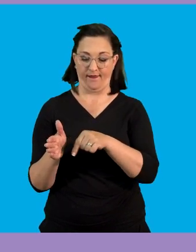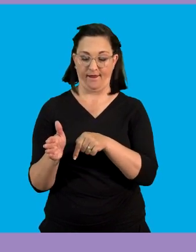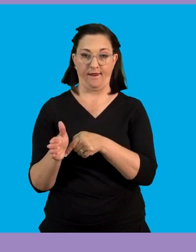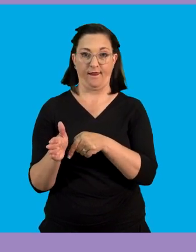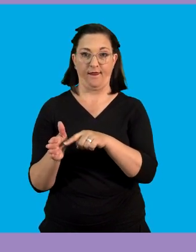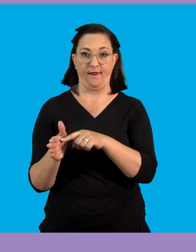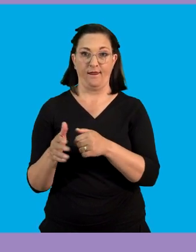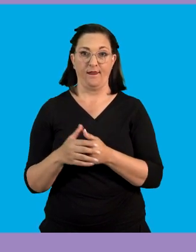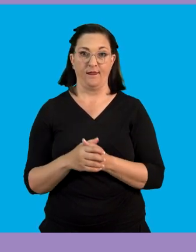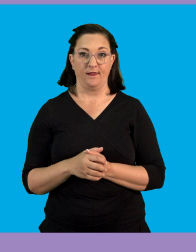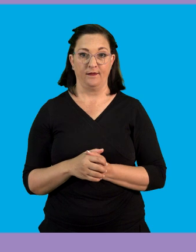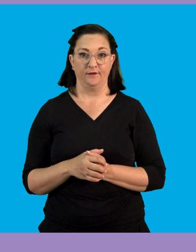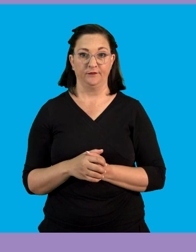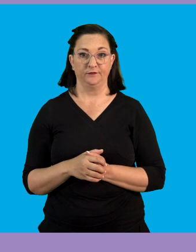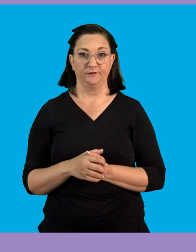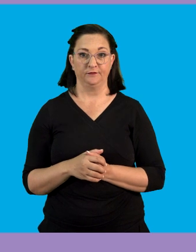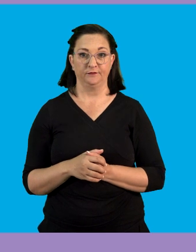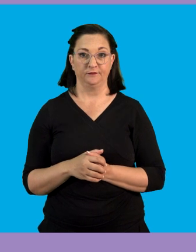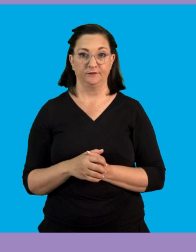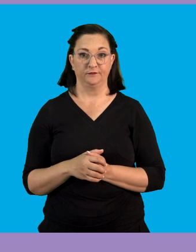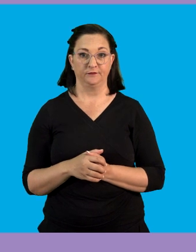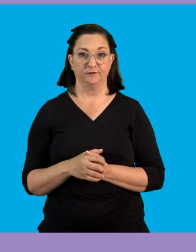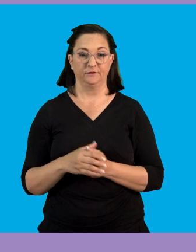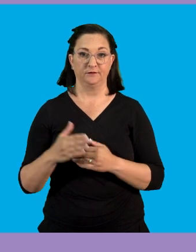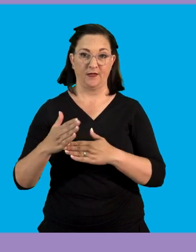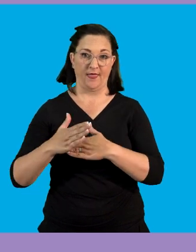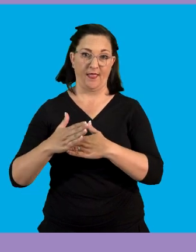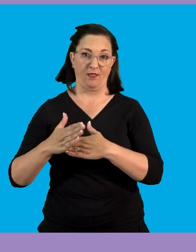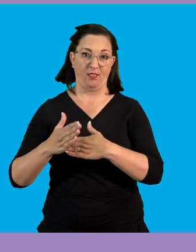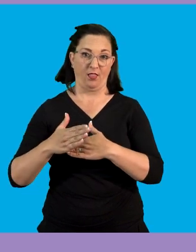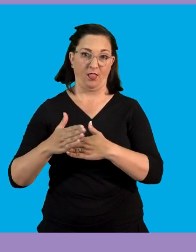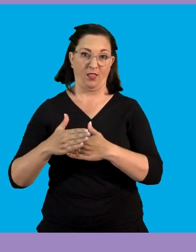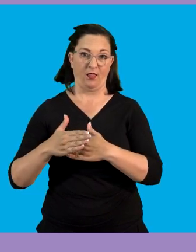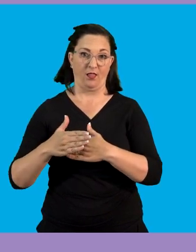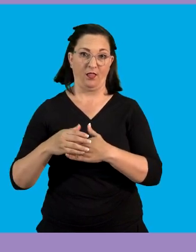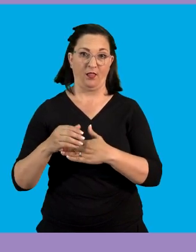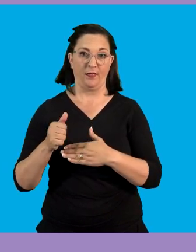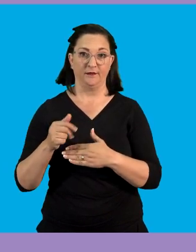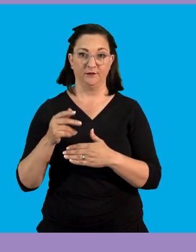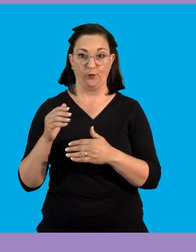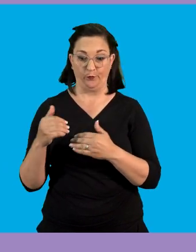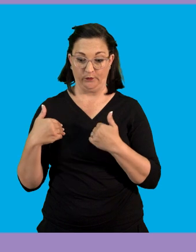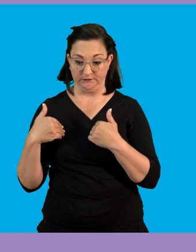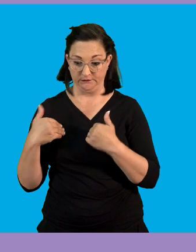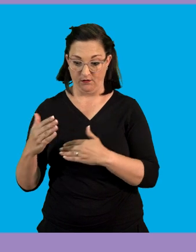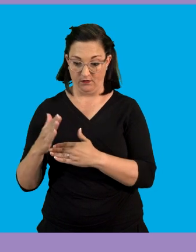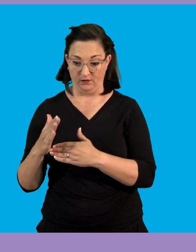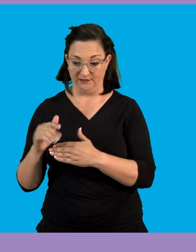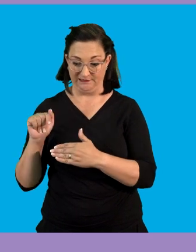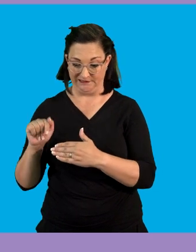certain angle, which means there is a space there that forms an angle, and the